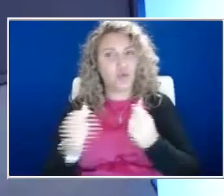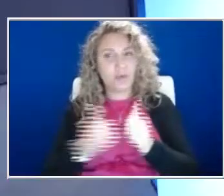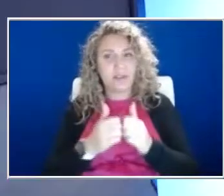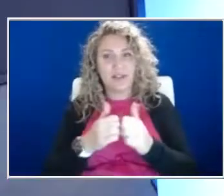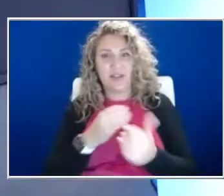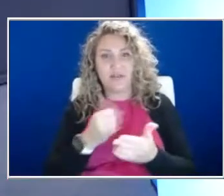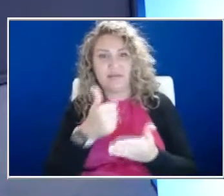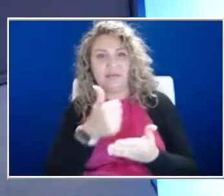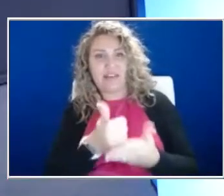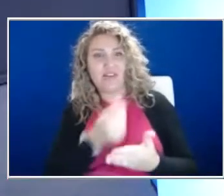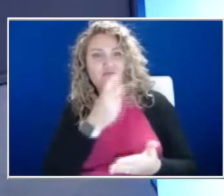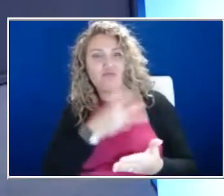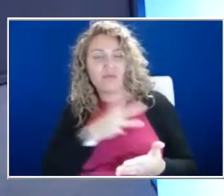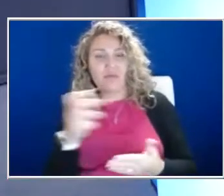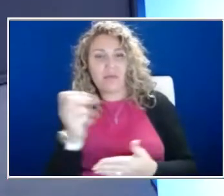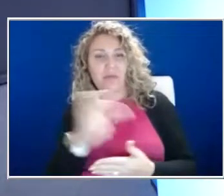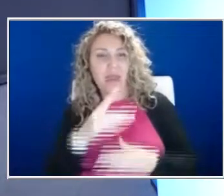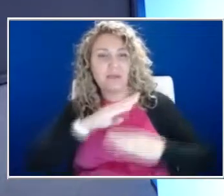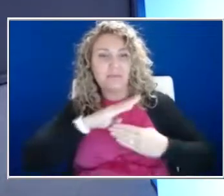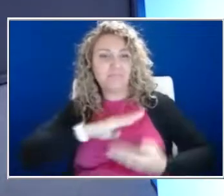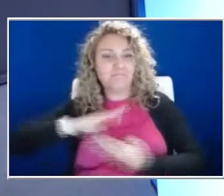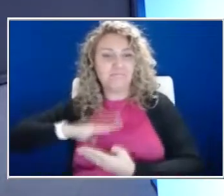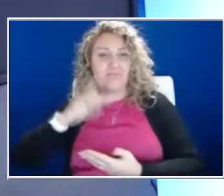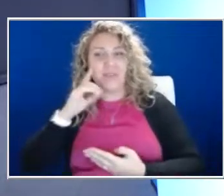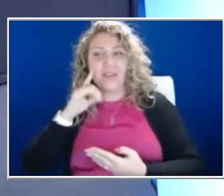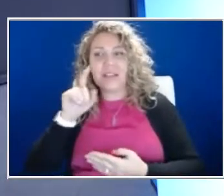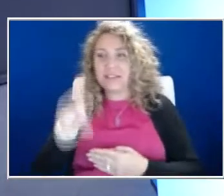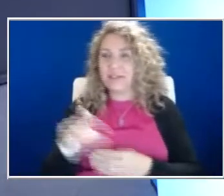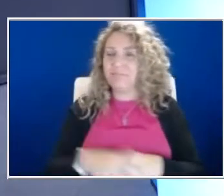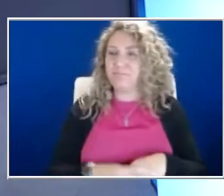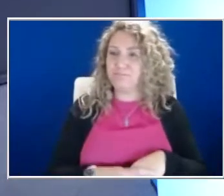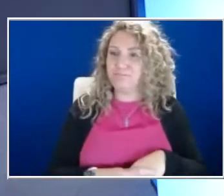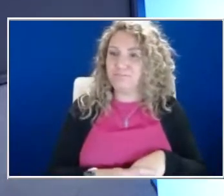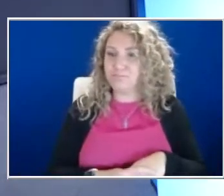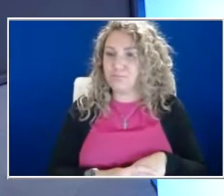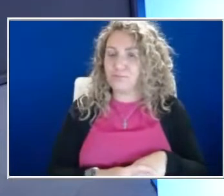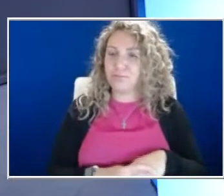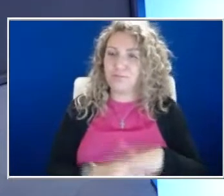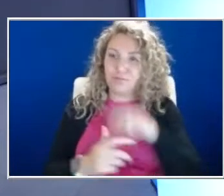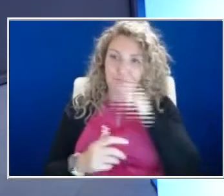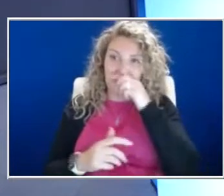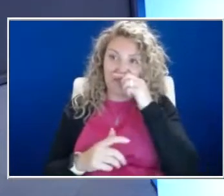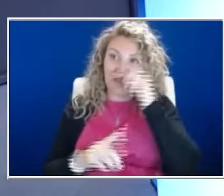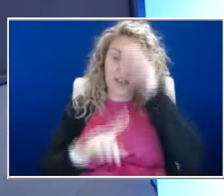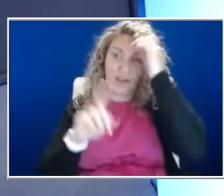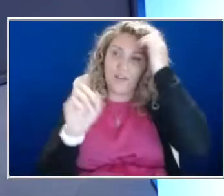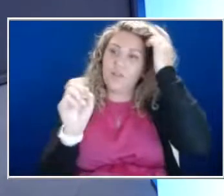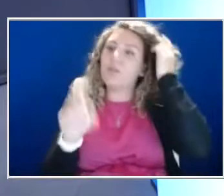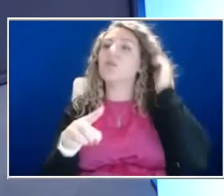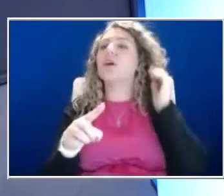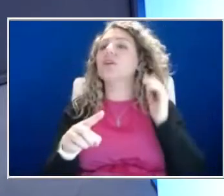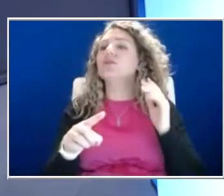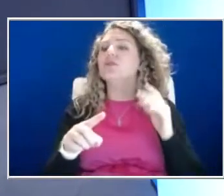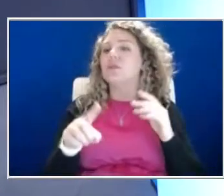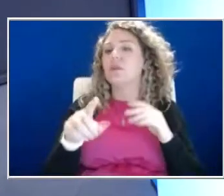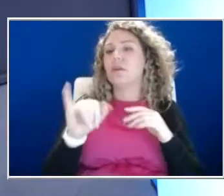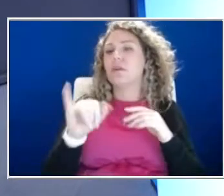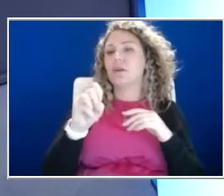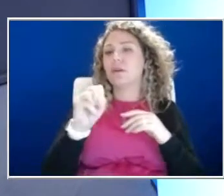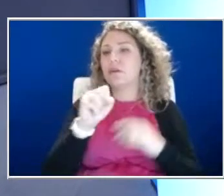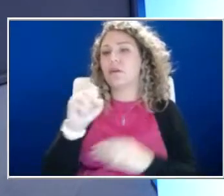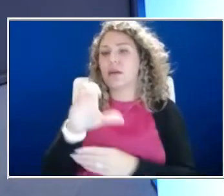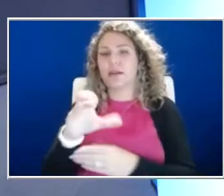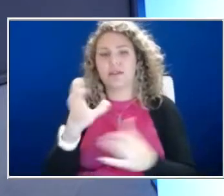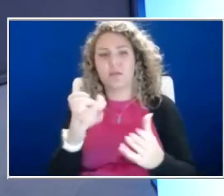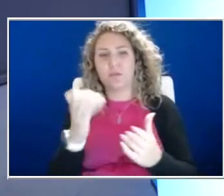that screening that's needed. Okay, so I do have a question from Isaac wants to know, what types of breast cancer allow